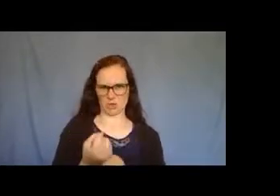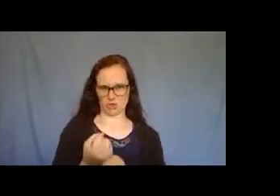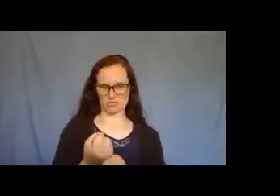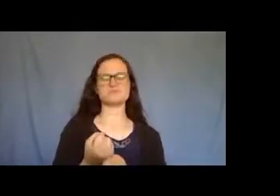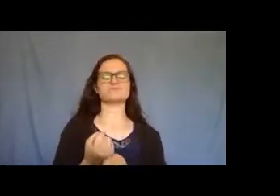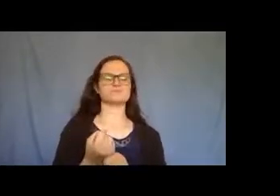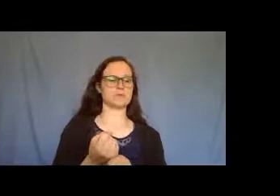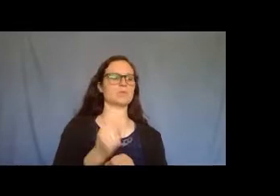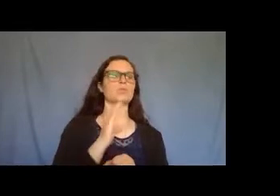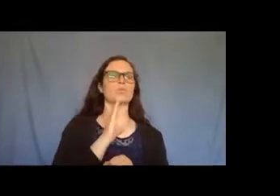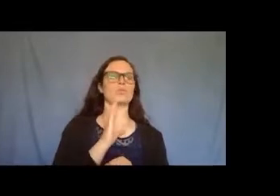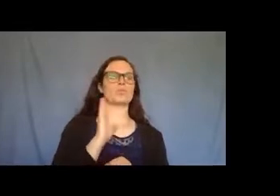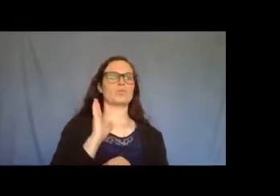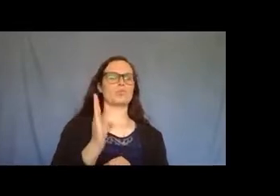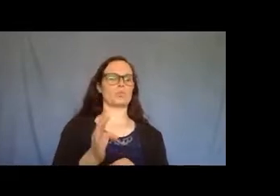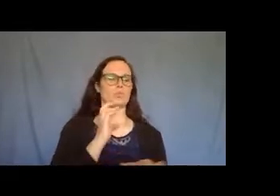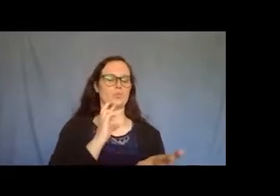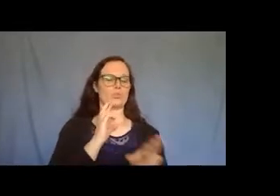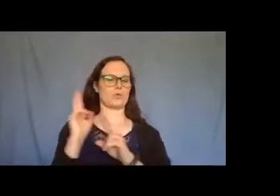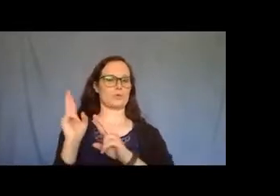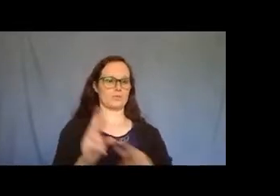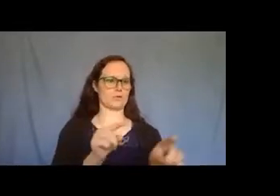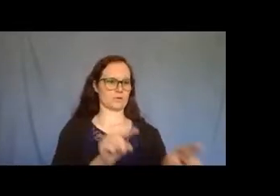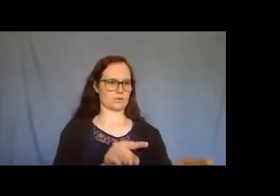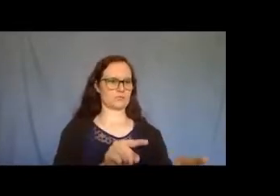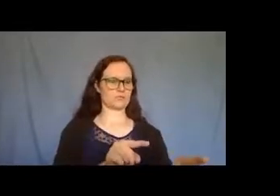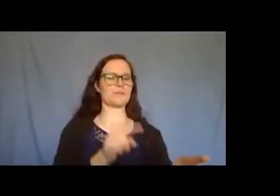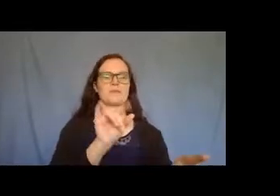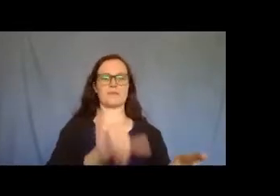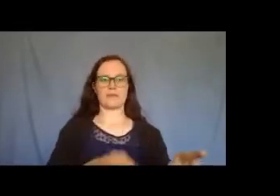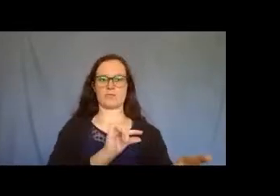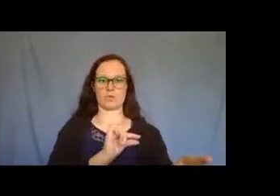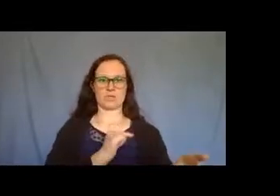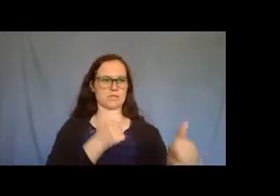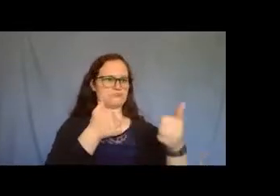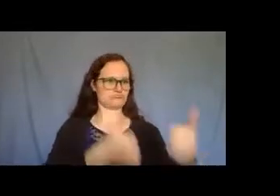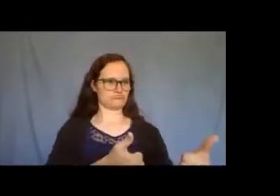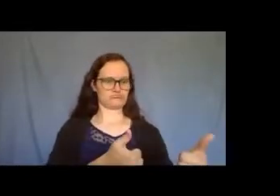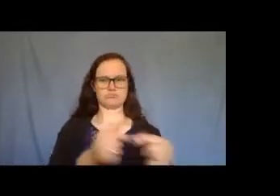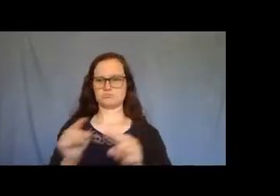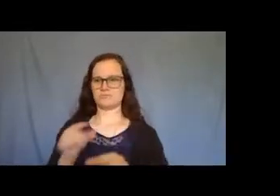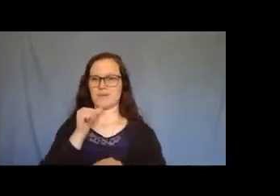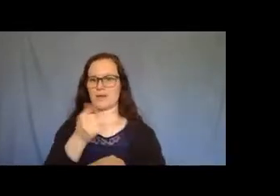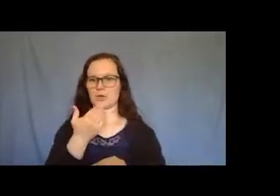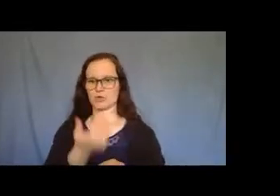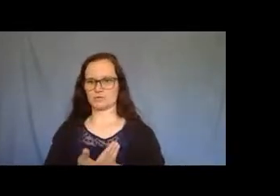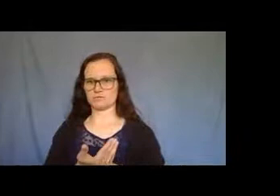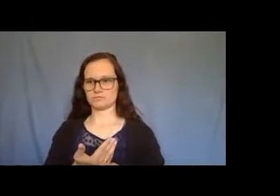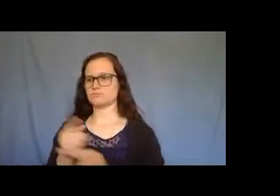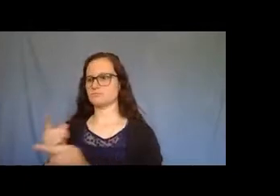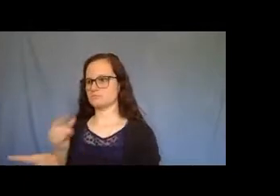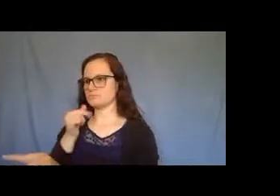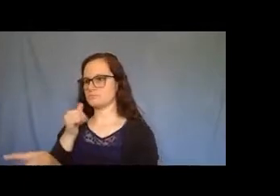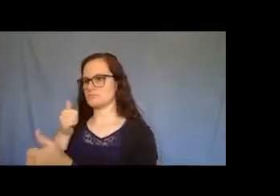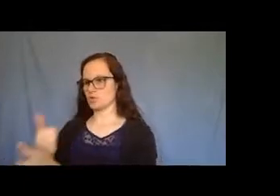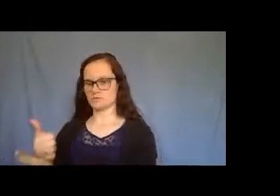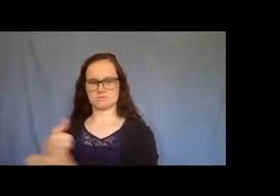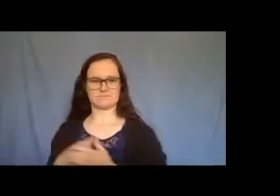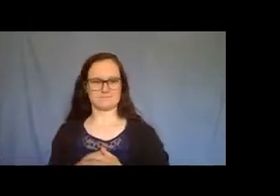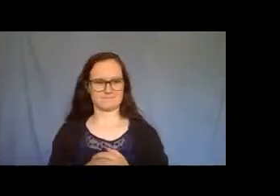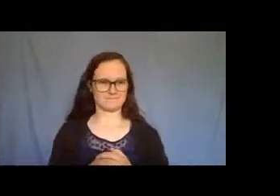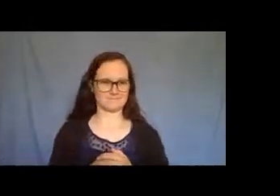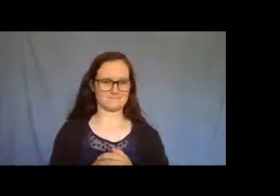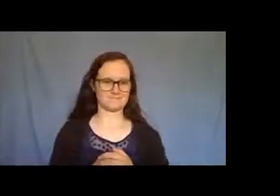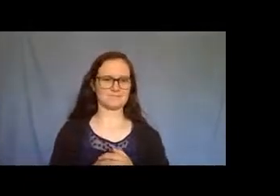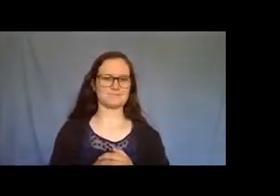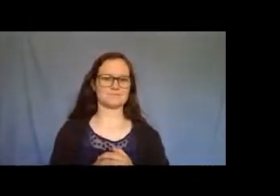a list of all the water bodies that are not attaining standards. This is also known as the 303D, 305B integrated report, or